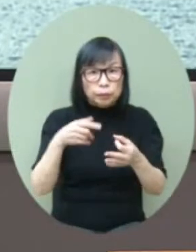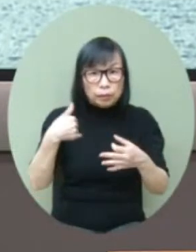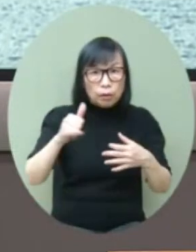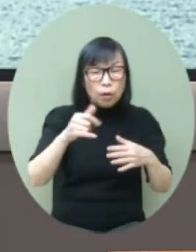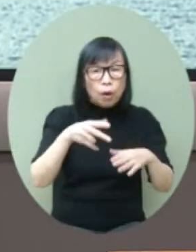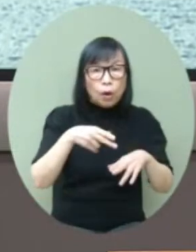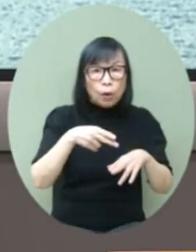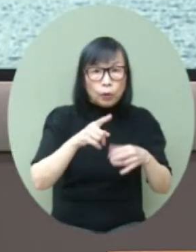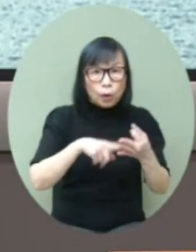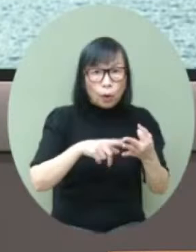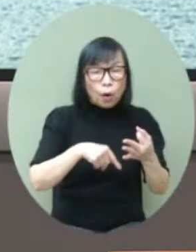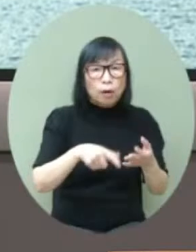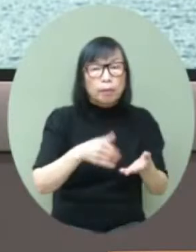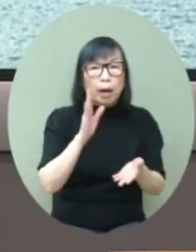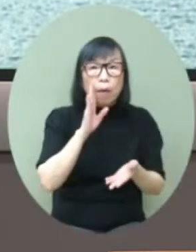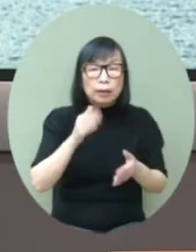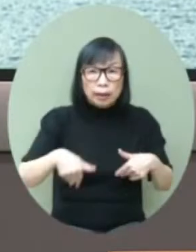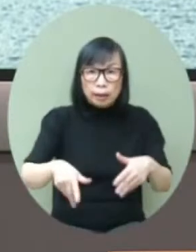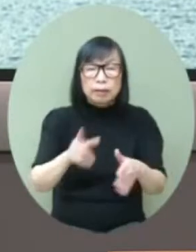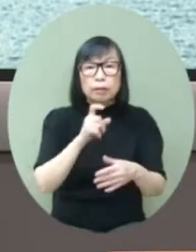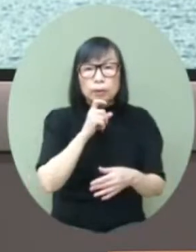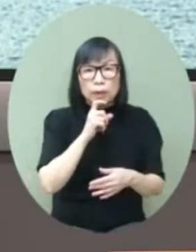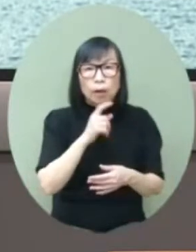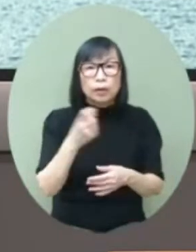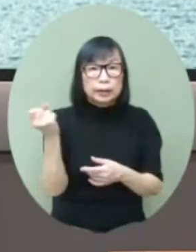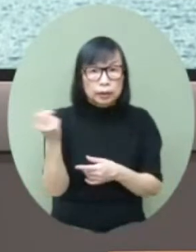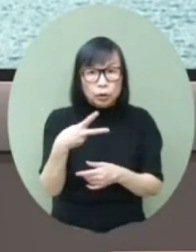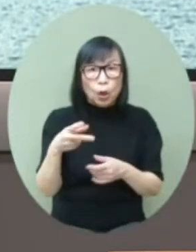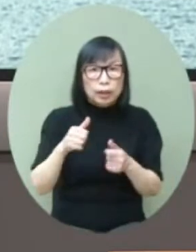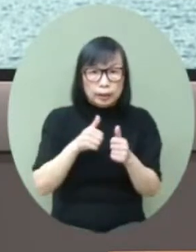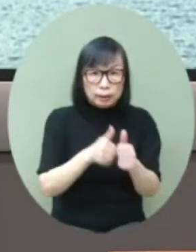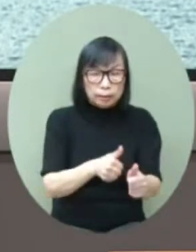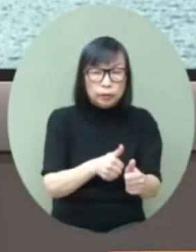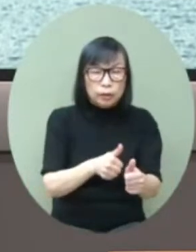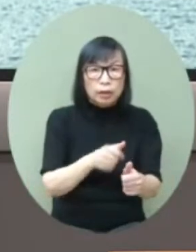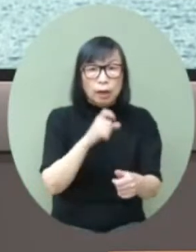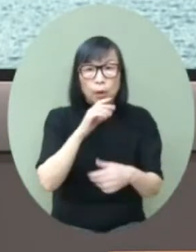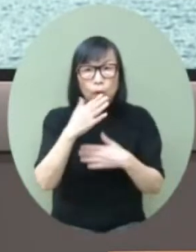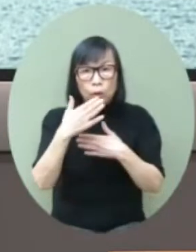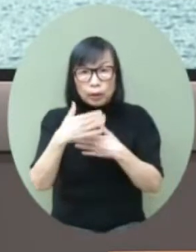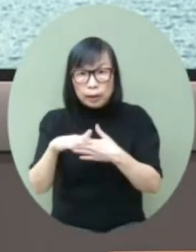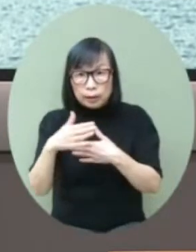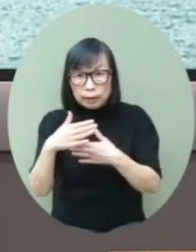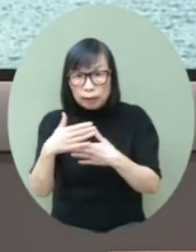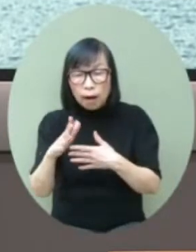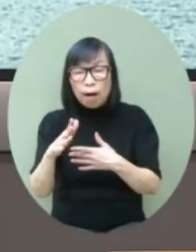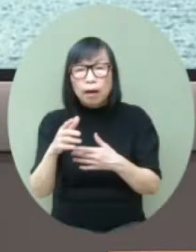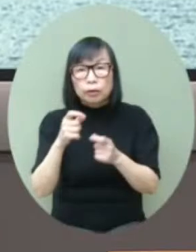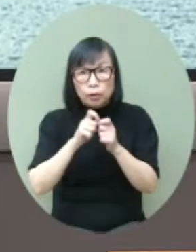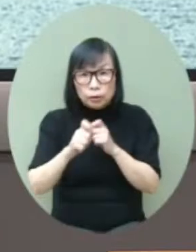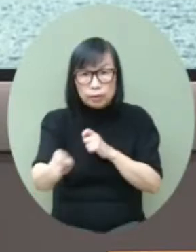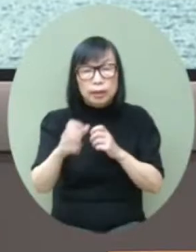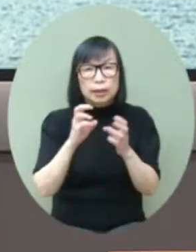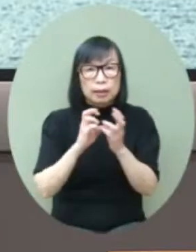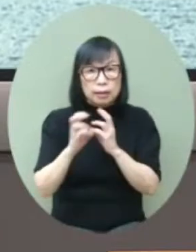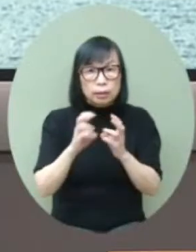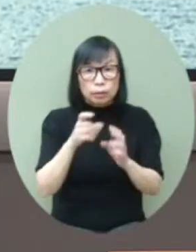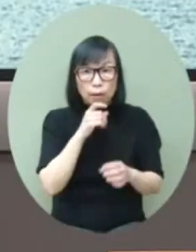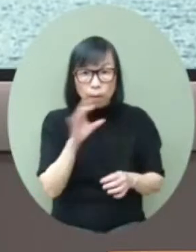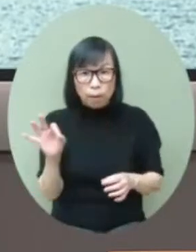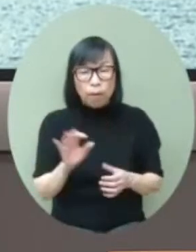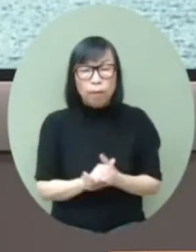went to a place called Seong Lok, and she also has been to Wan Chai market. So we would follow up on